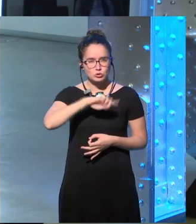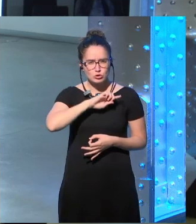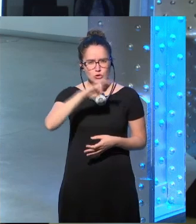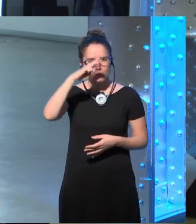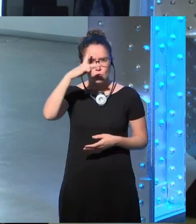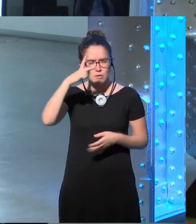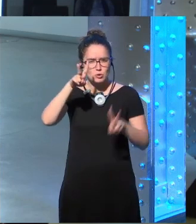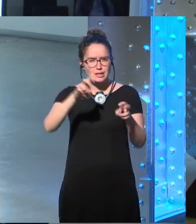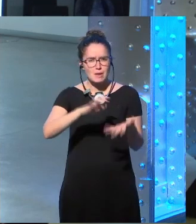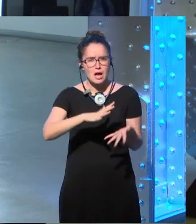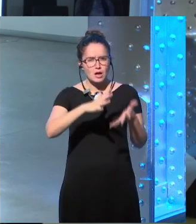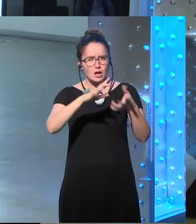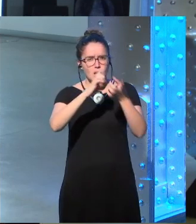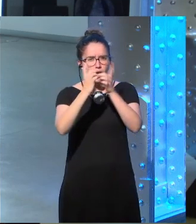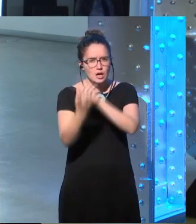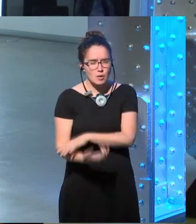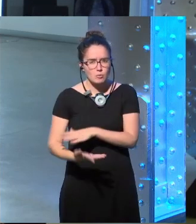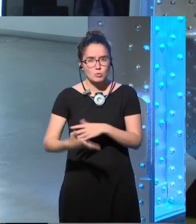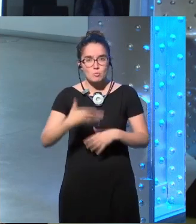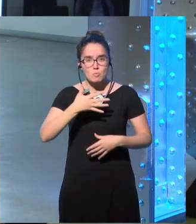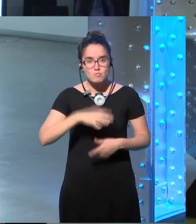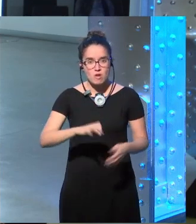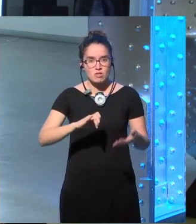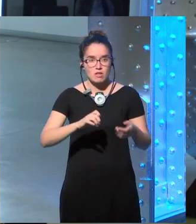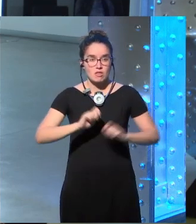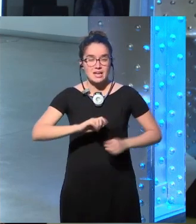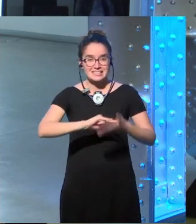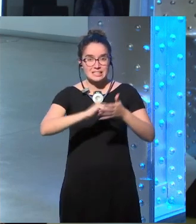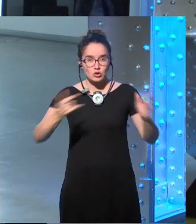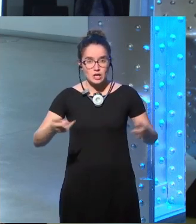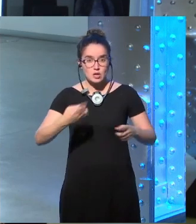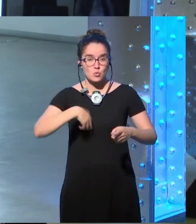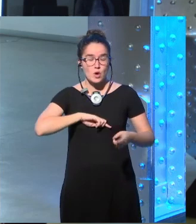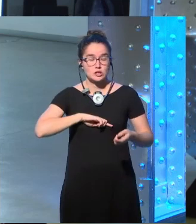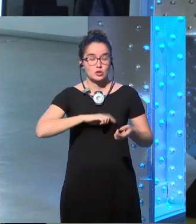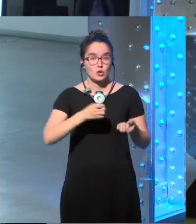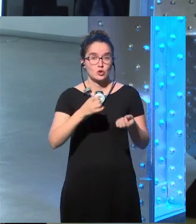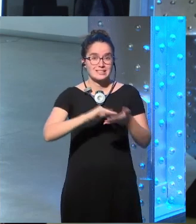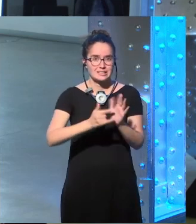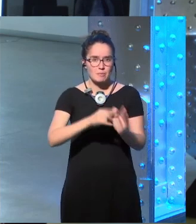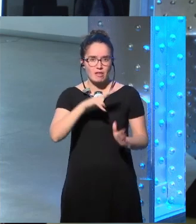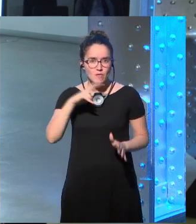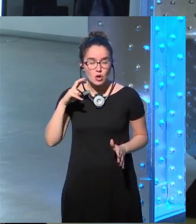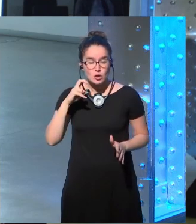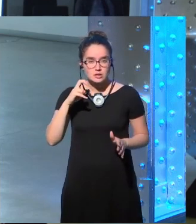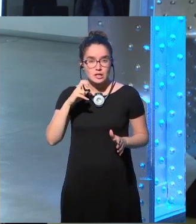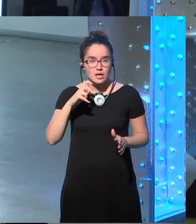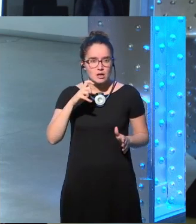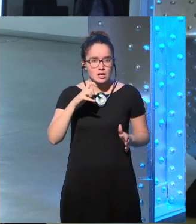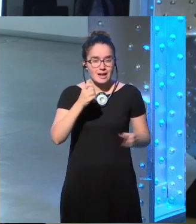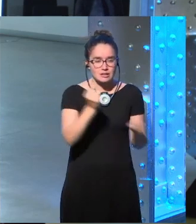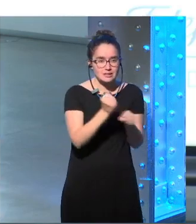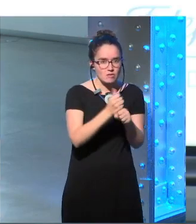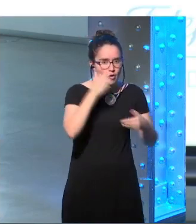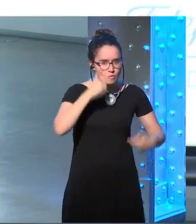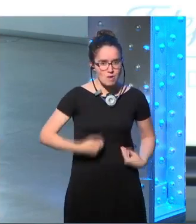changing our value system, and the dehumanization of work, and also the end of work. So